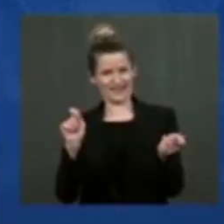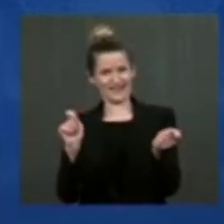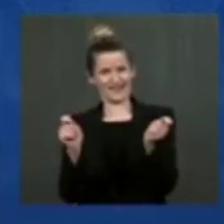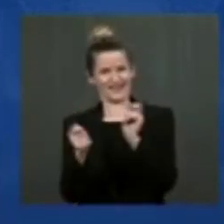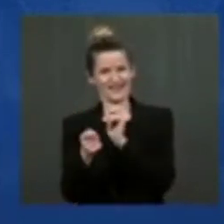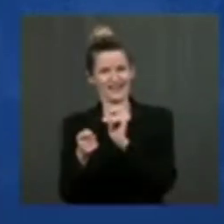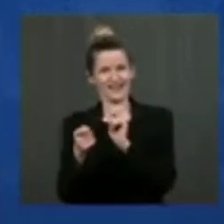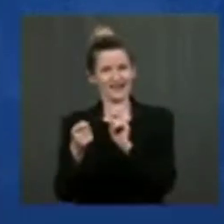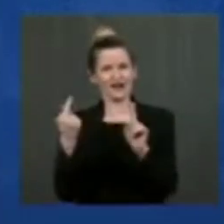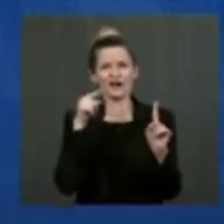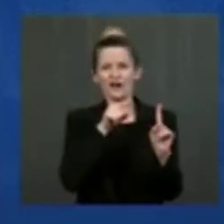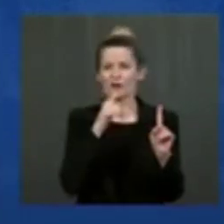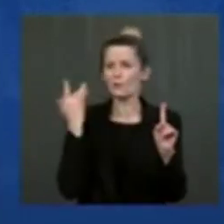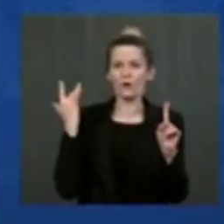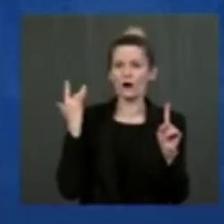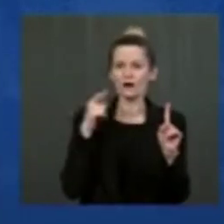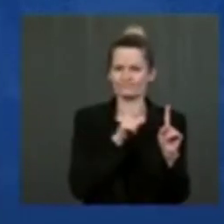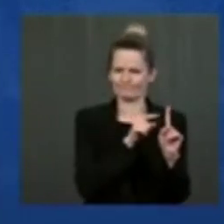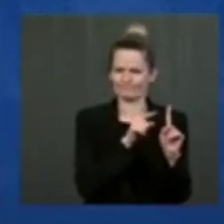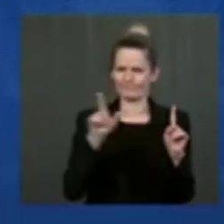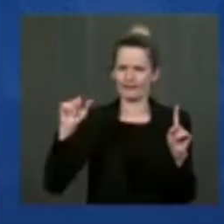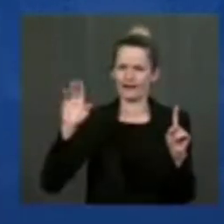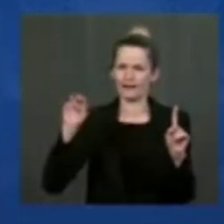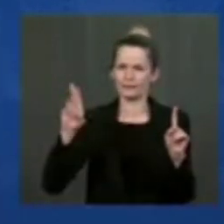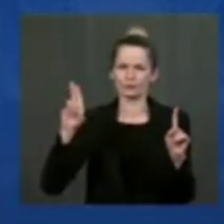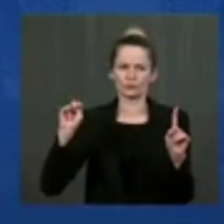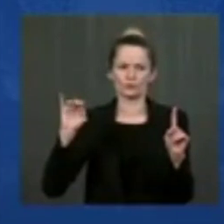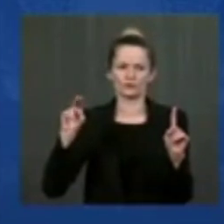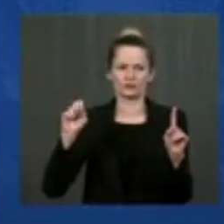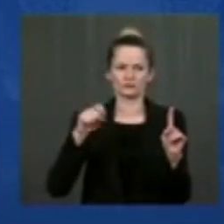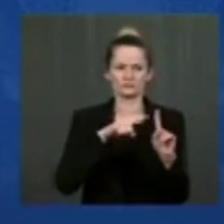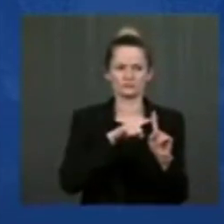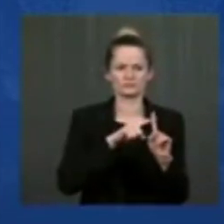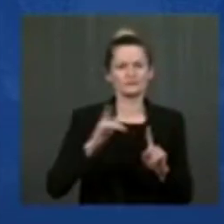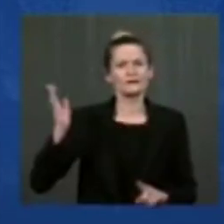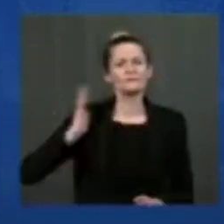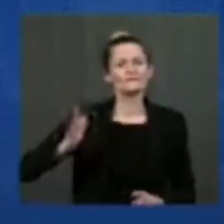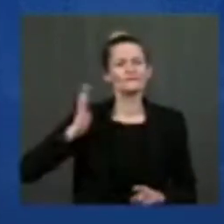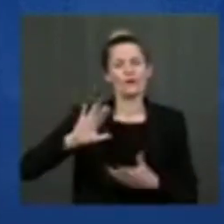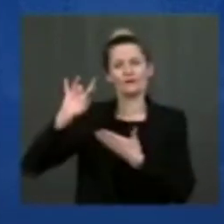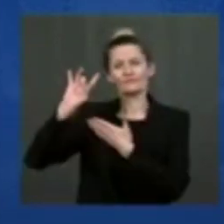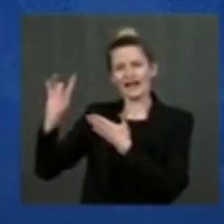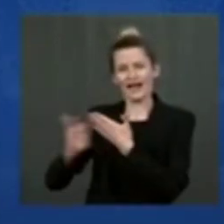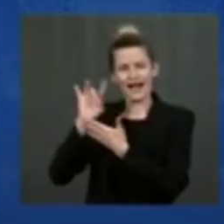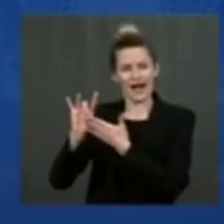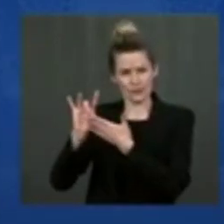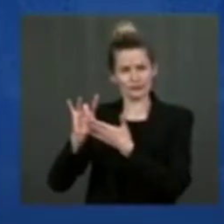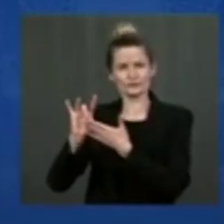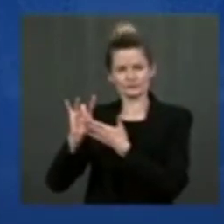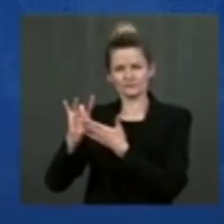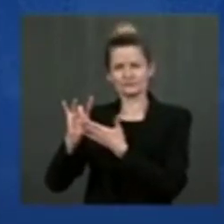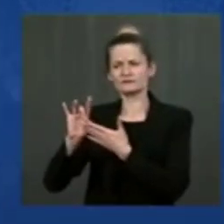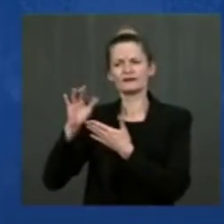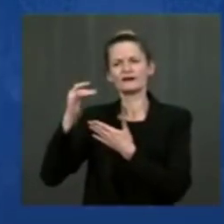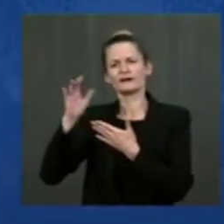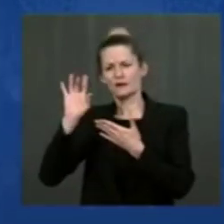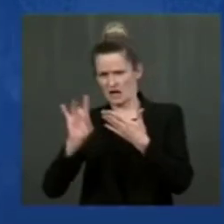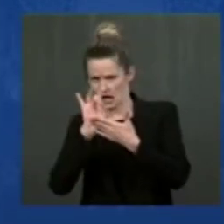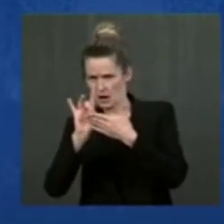a bit repetitive. The 8-hour day, the weekend, time and a half for overtime, safety standards, sick